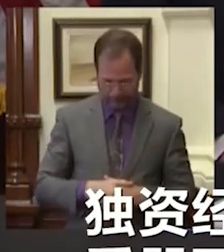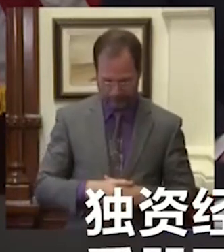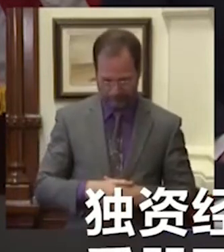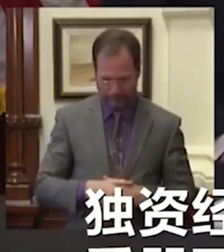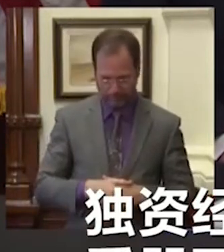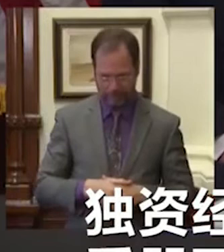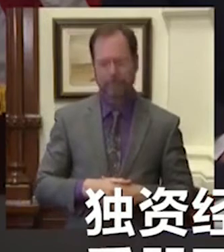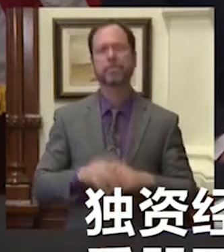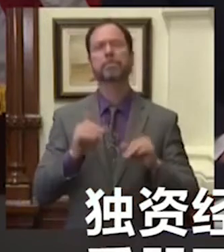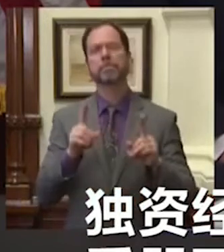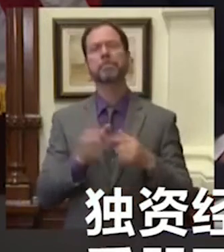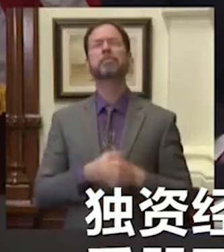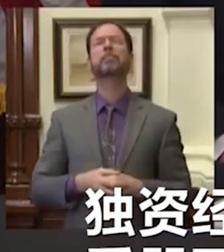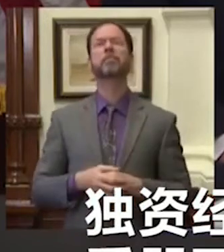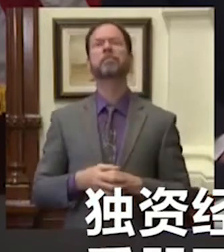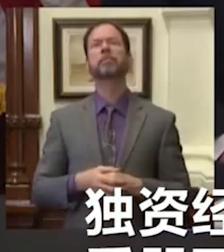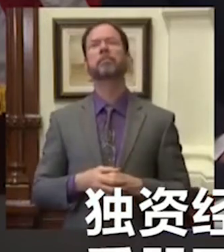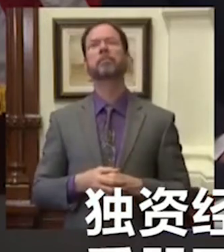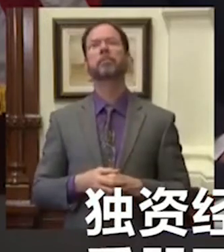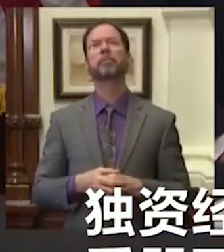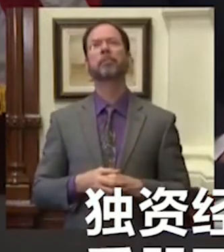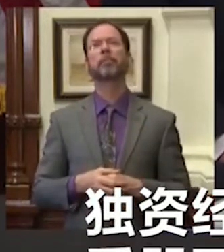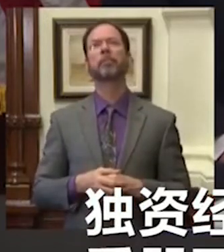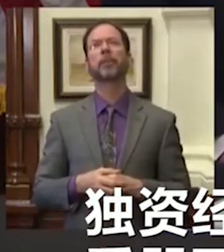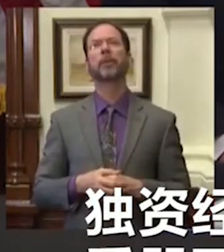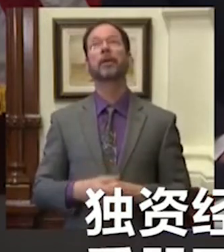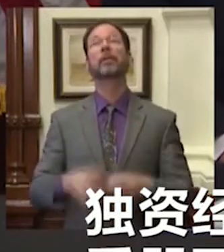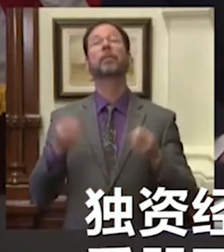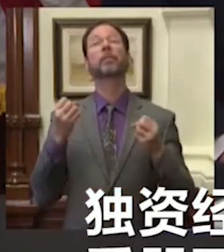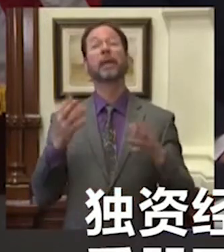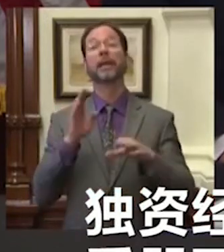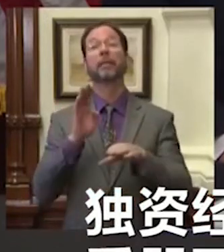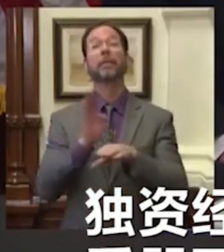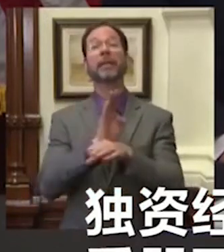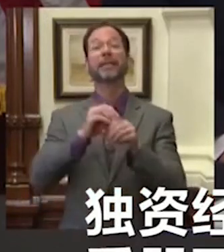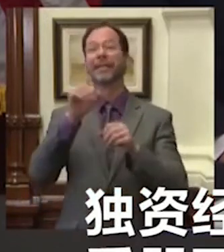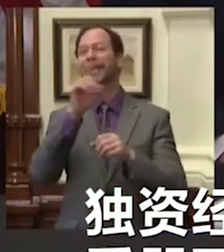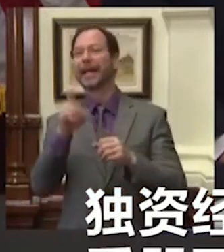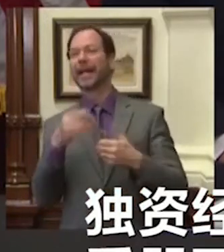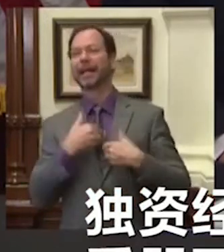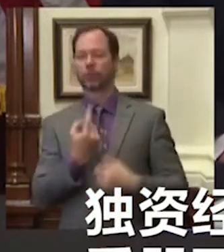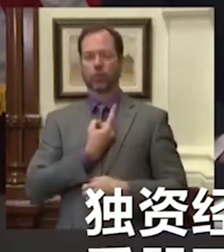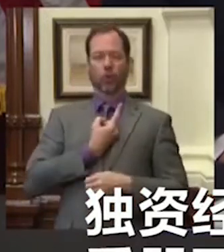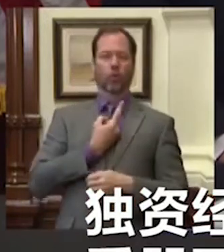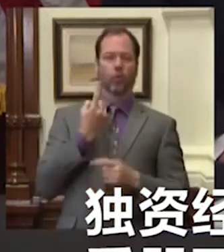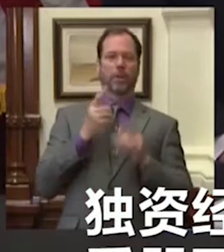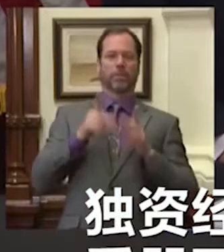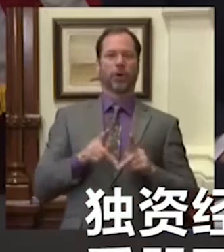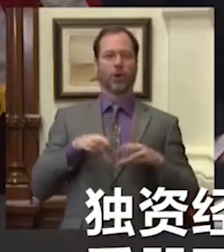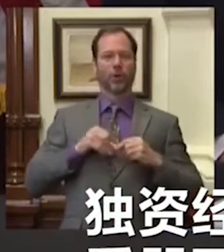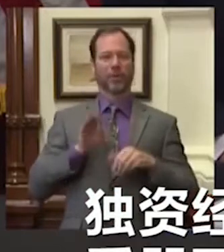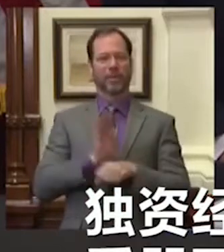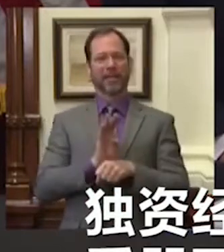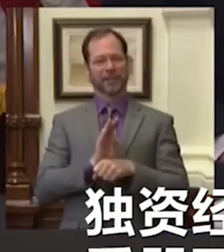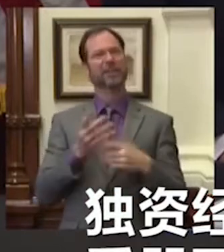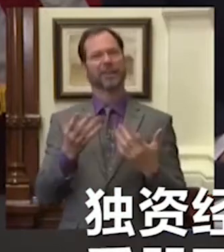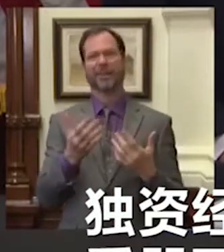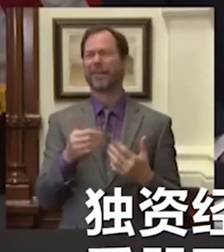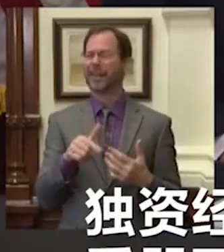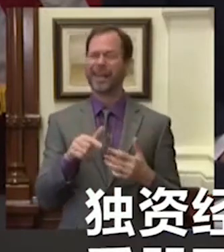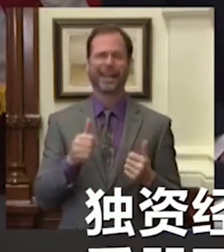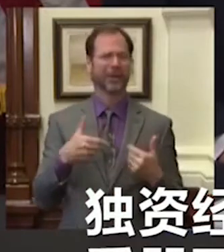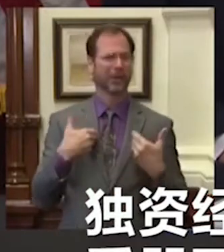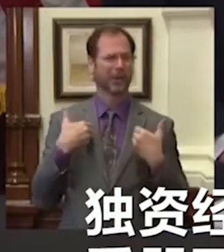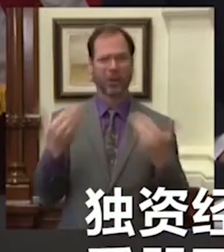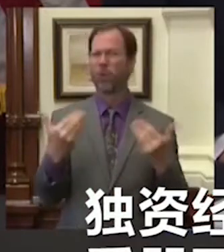Now, a lot of business in Texas is done by sole proprietors. They can safely return